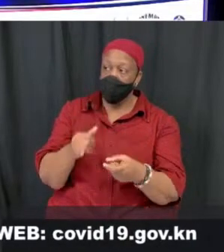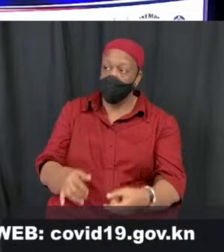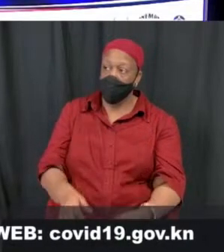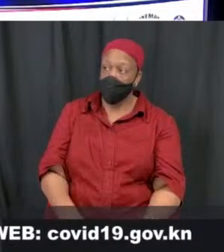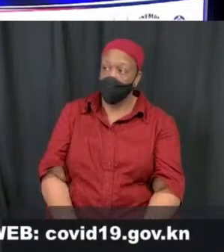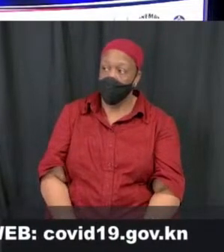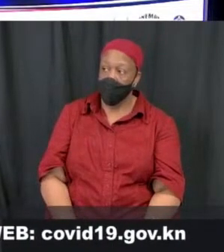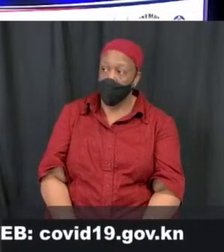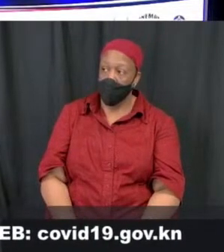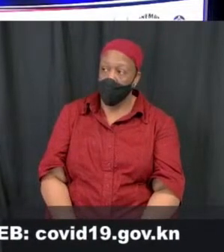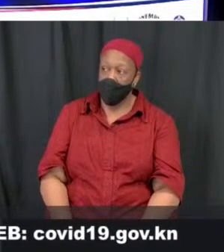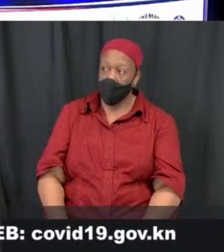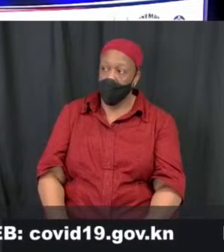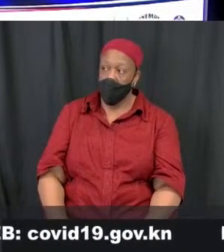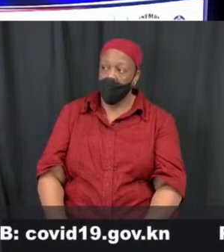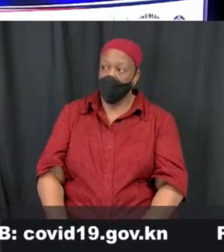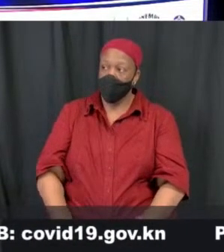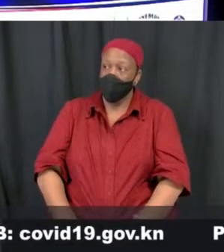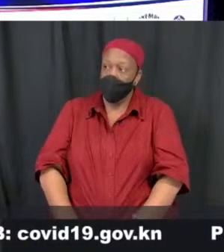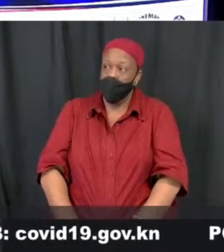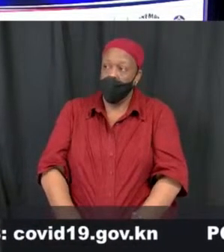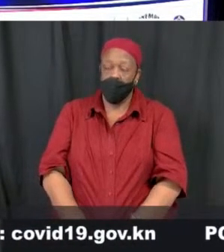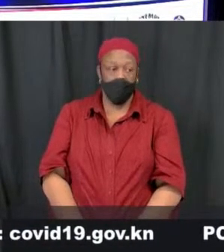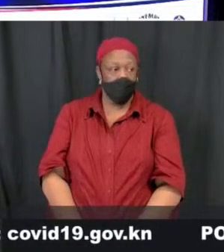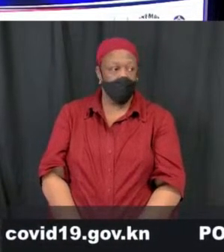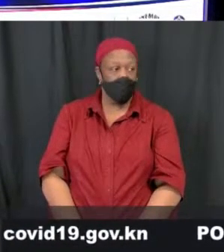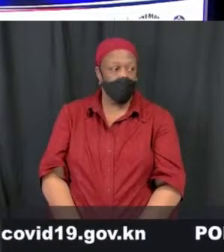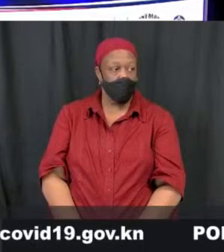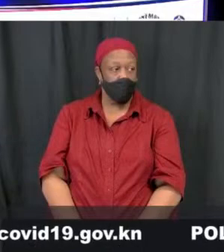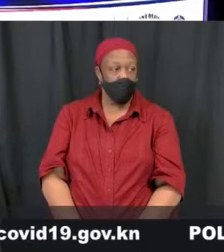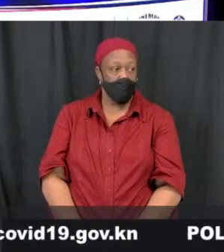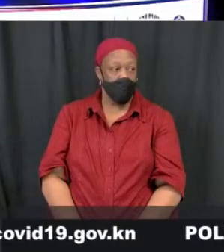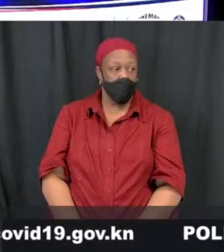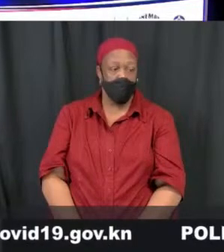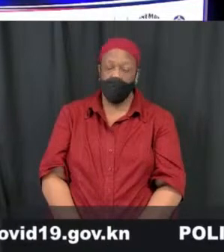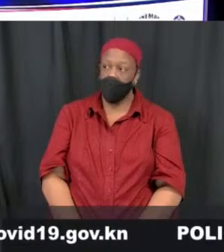parties. And what did the police do about it?